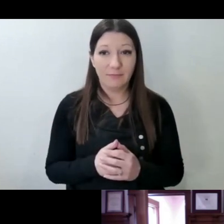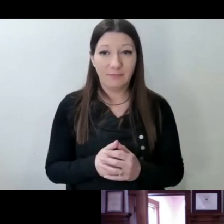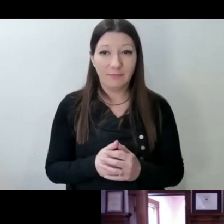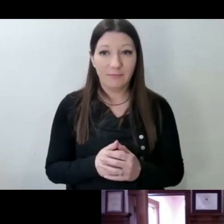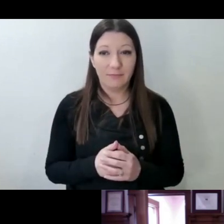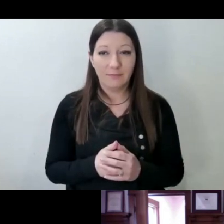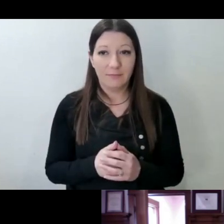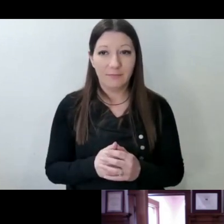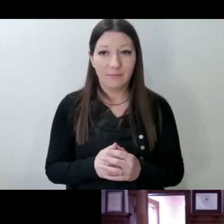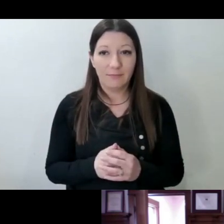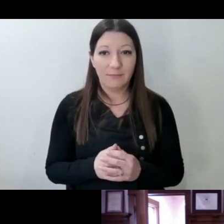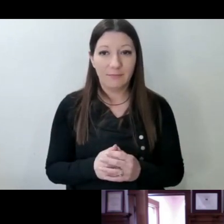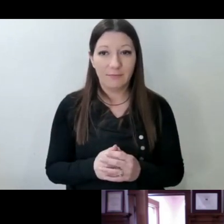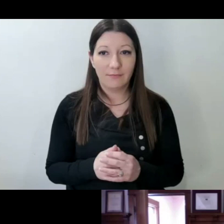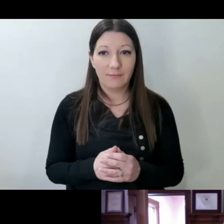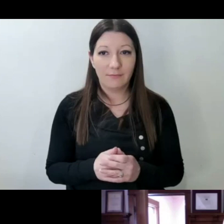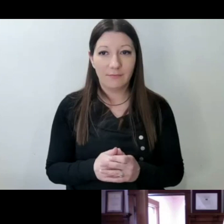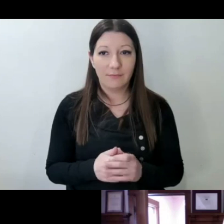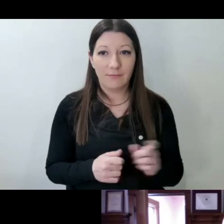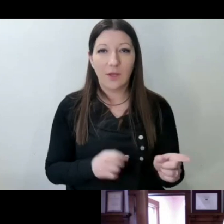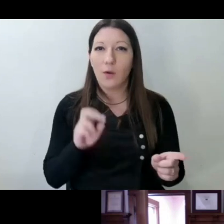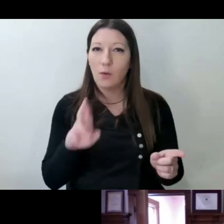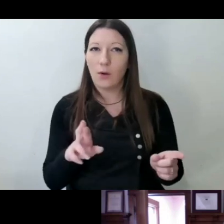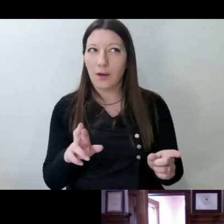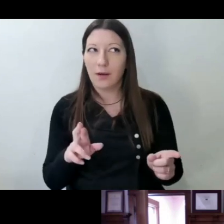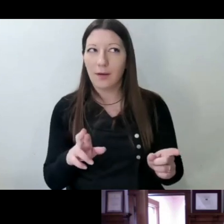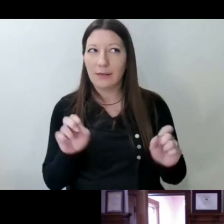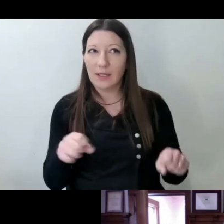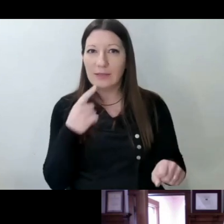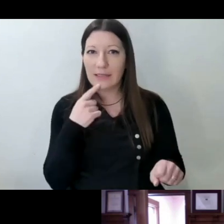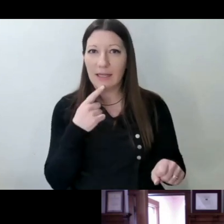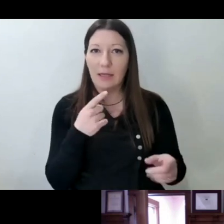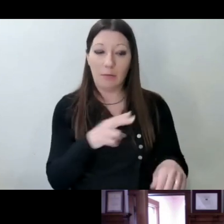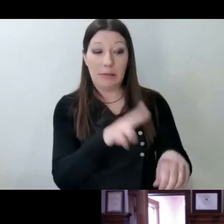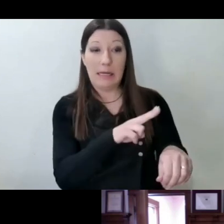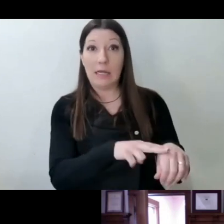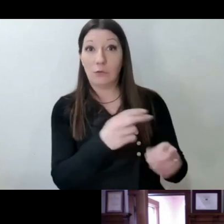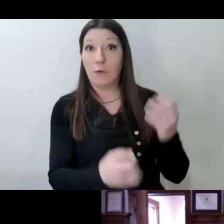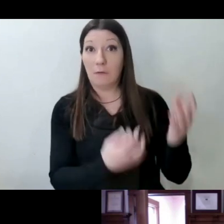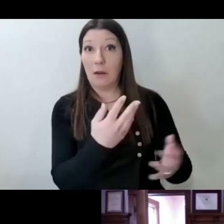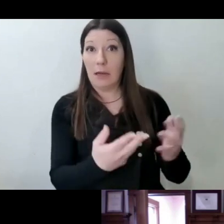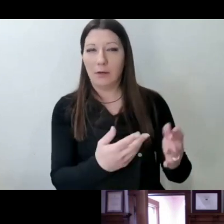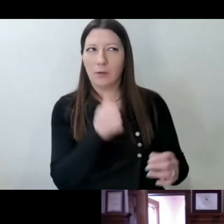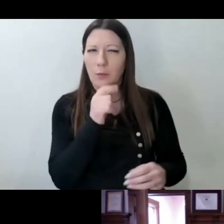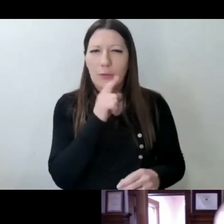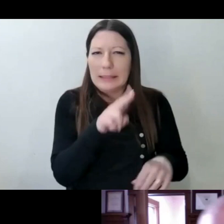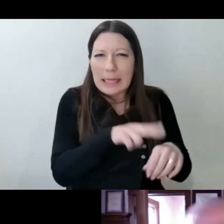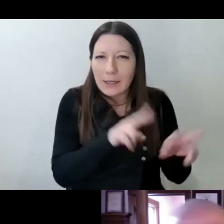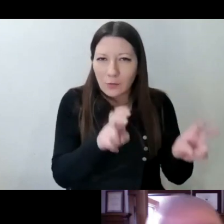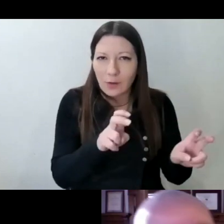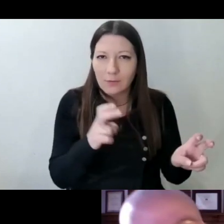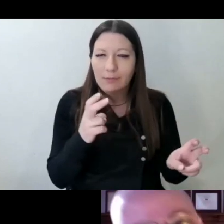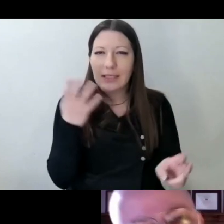fire are connected to human changes to the environment. But I'm just thinking of the different dichotomies you're bringing in.